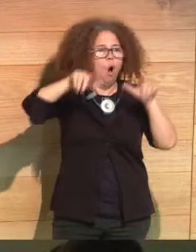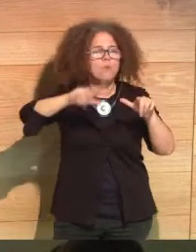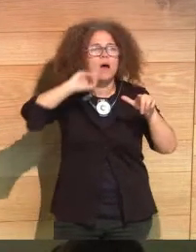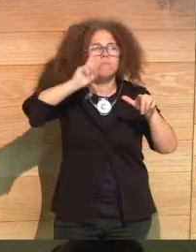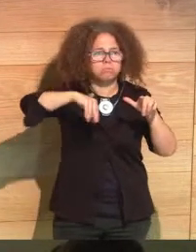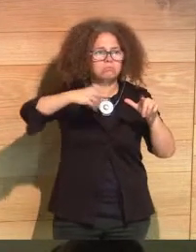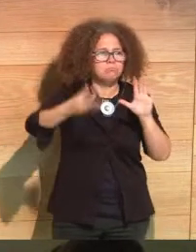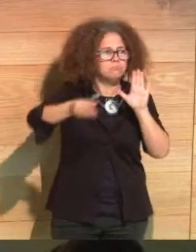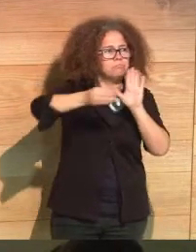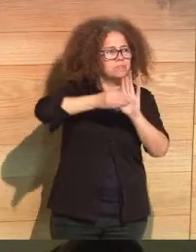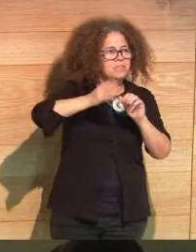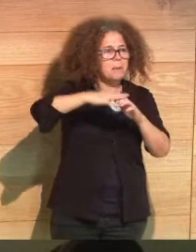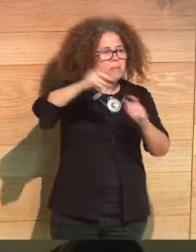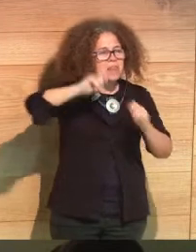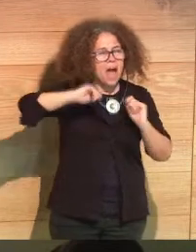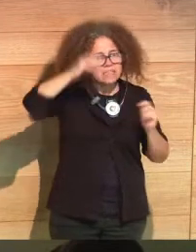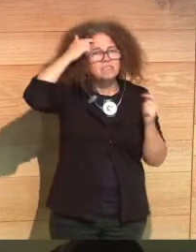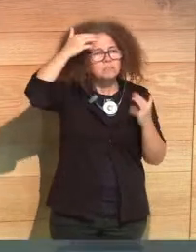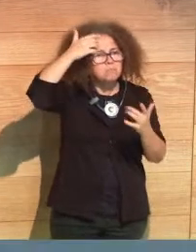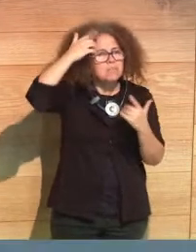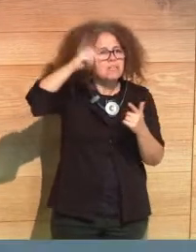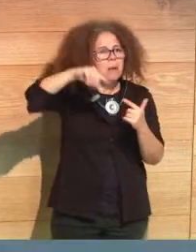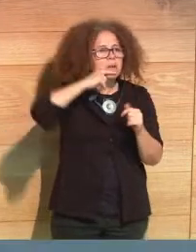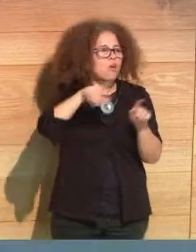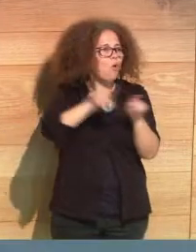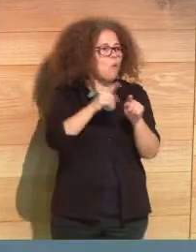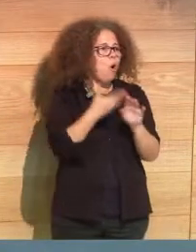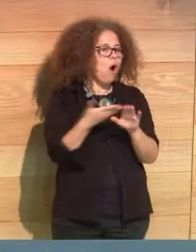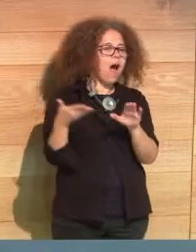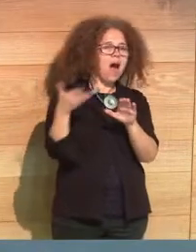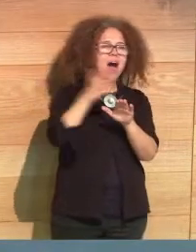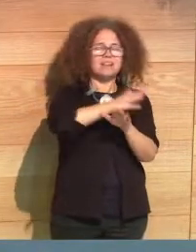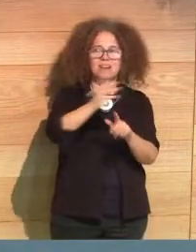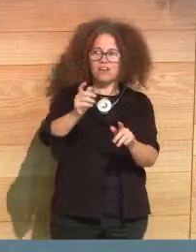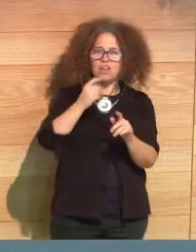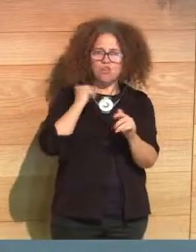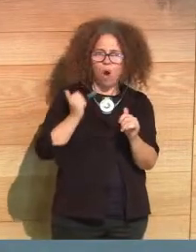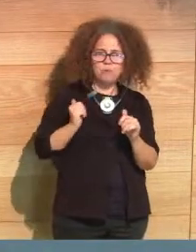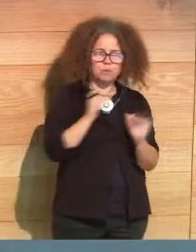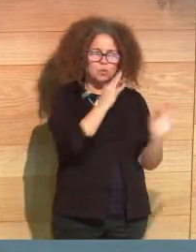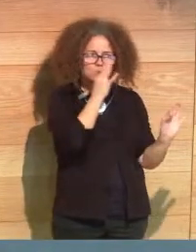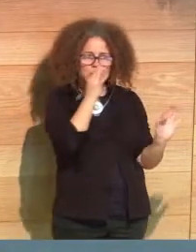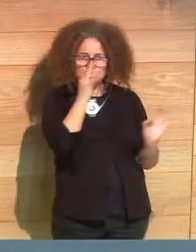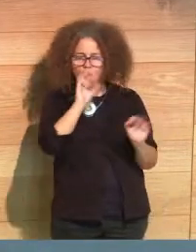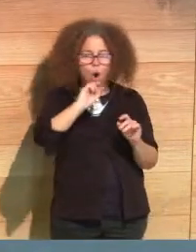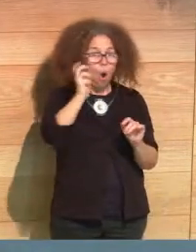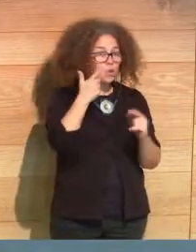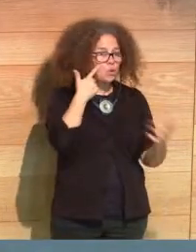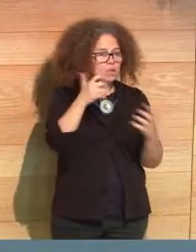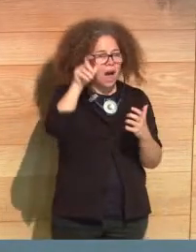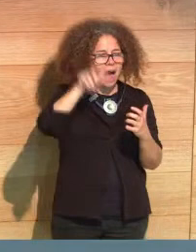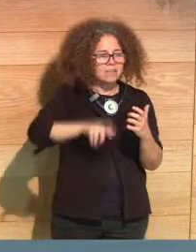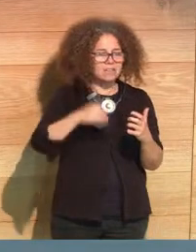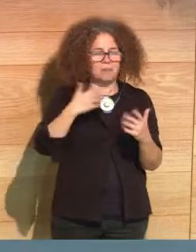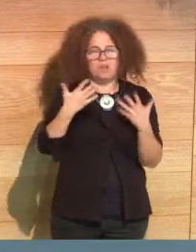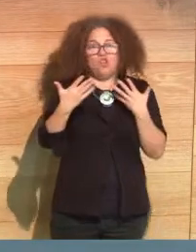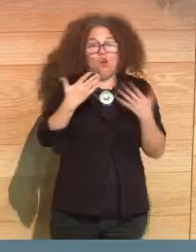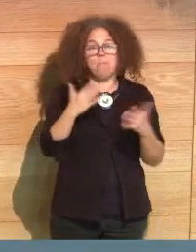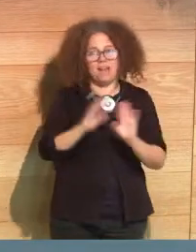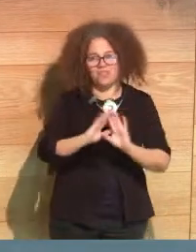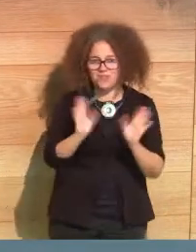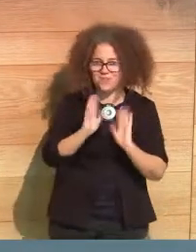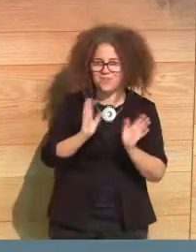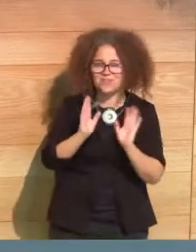by the previous movements. And Turrell, I think, has I'm not comparing myself to him, but I guess